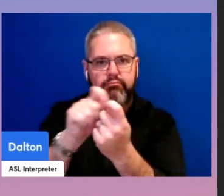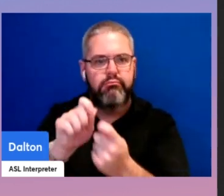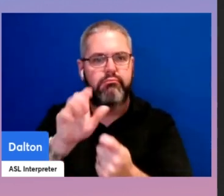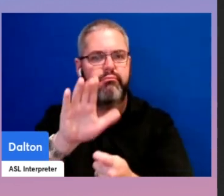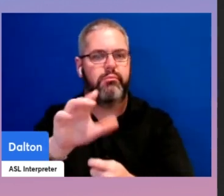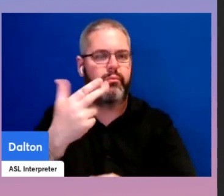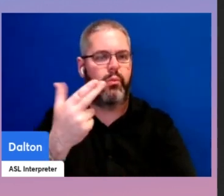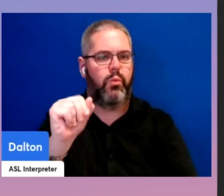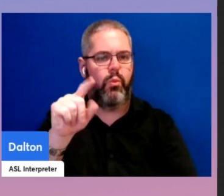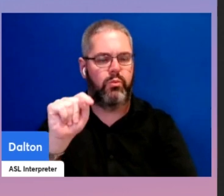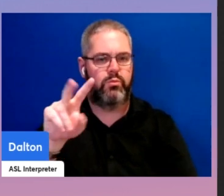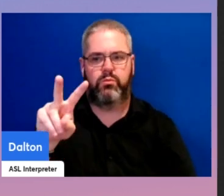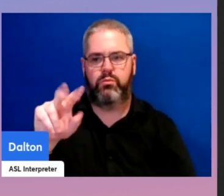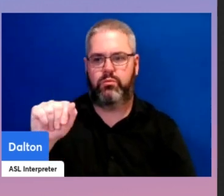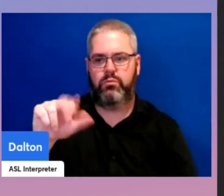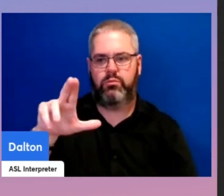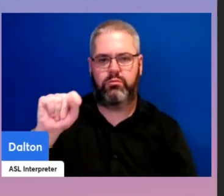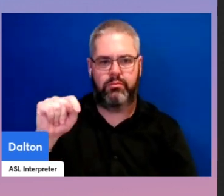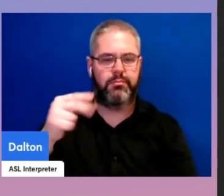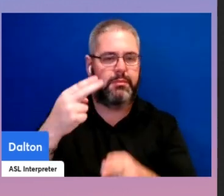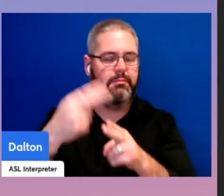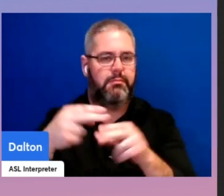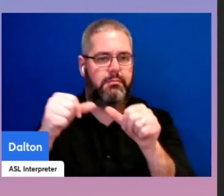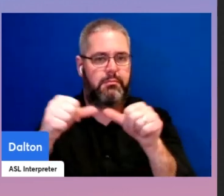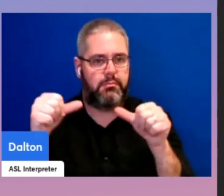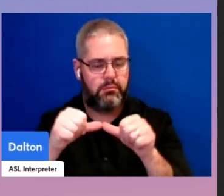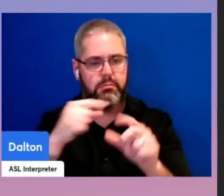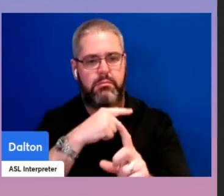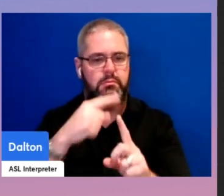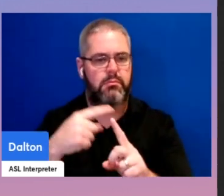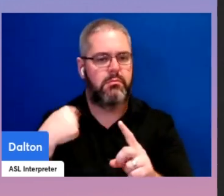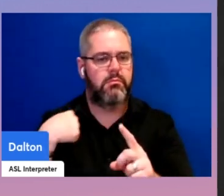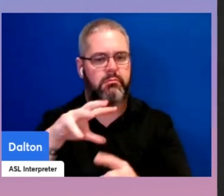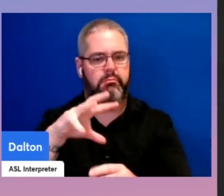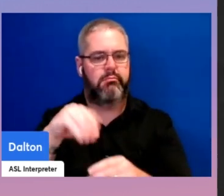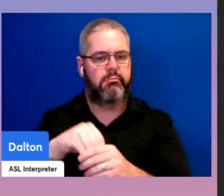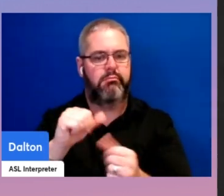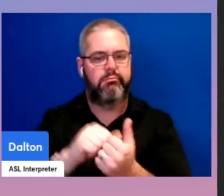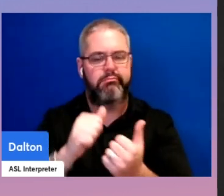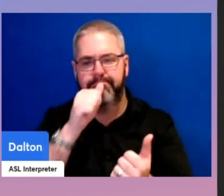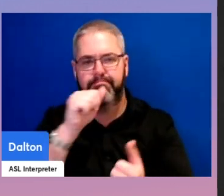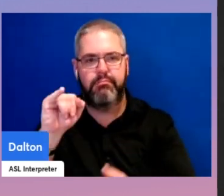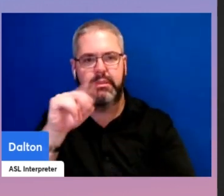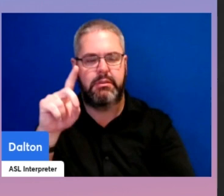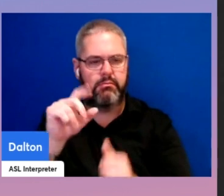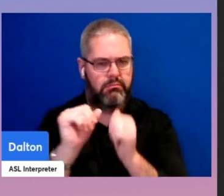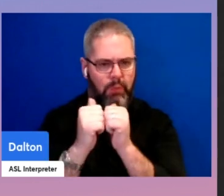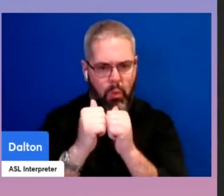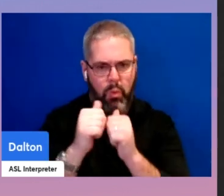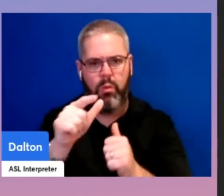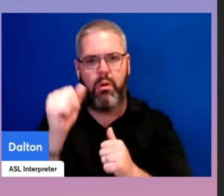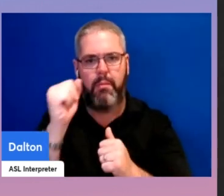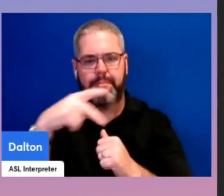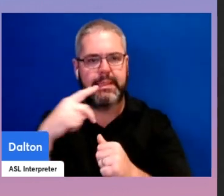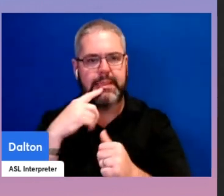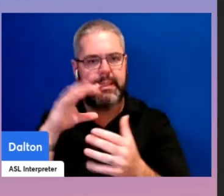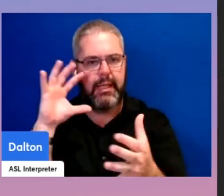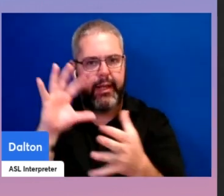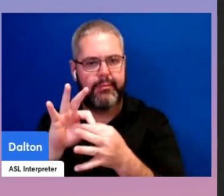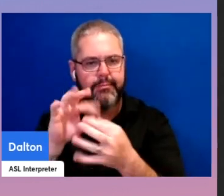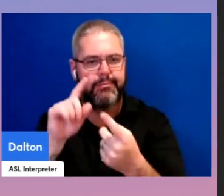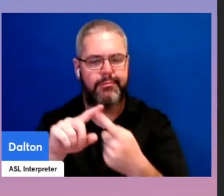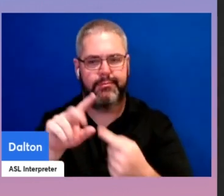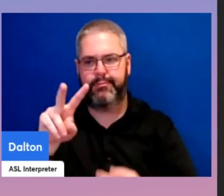a Vault host, a namespace, and a role ID and a secret ID. Now, the way the application is connecting to Vault